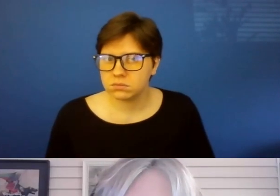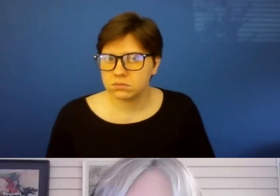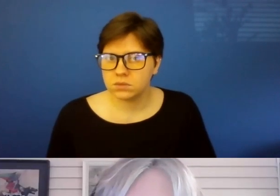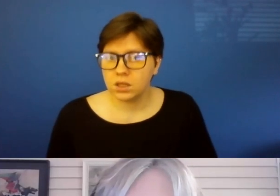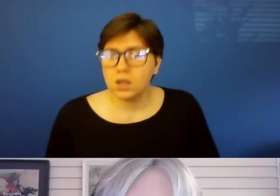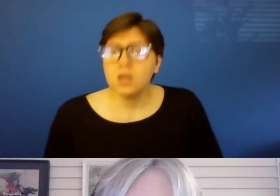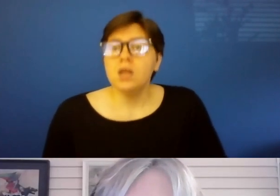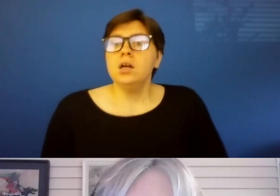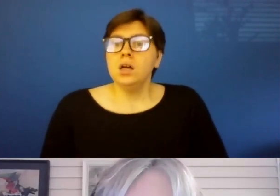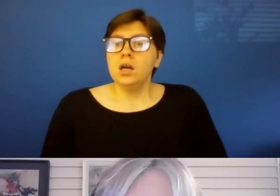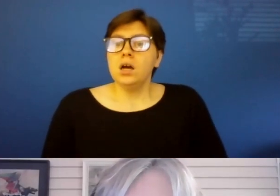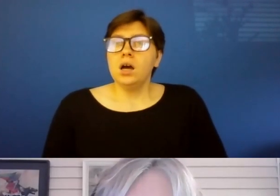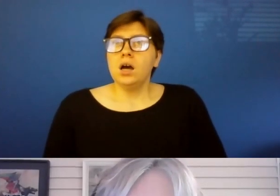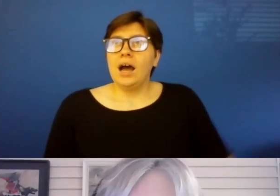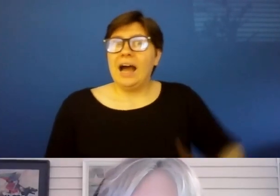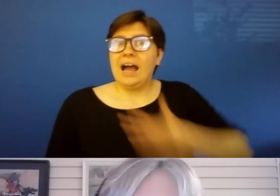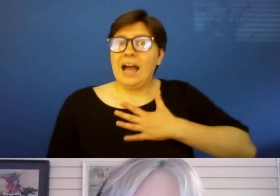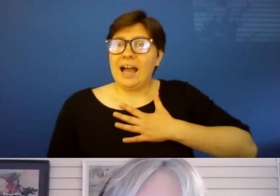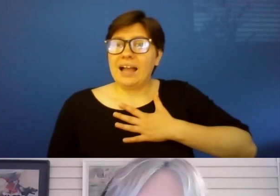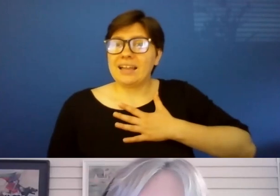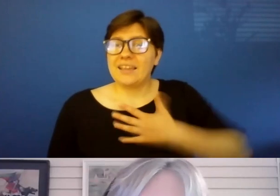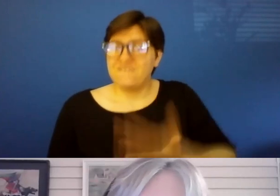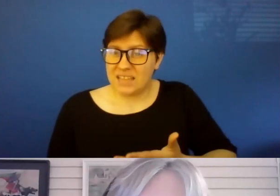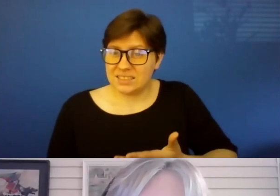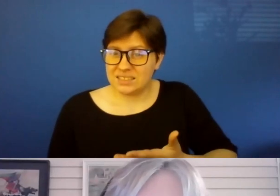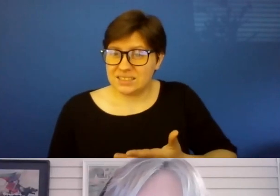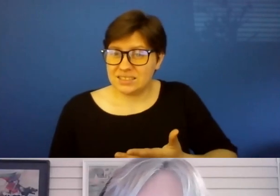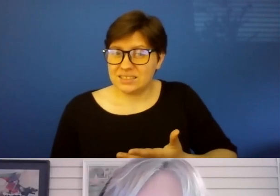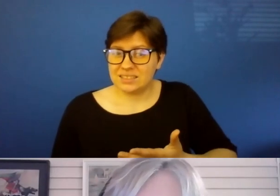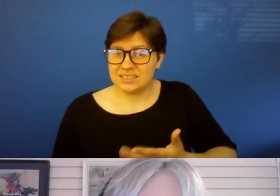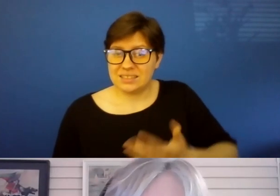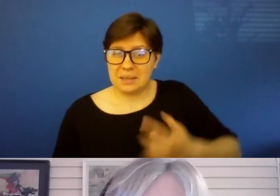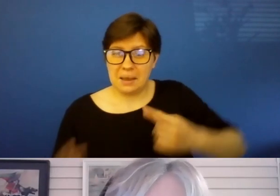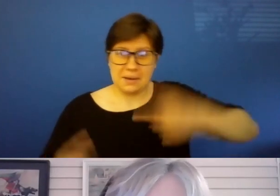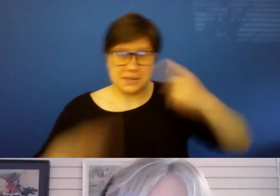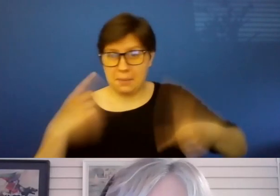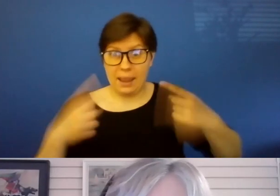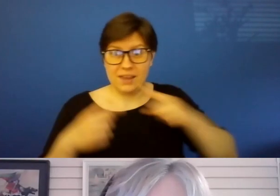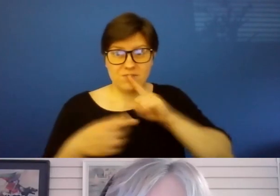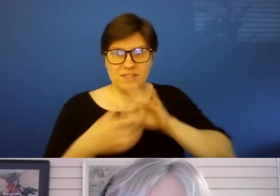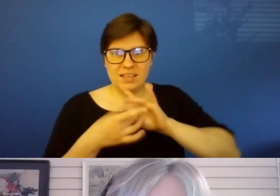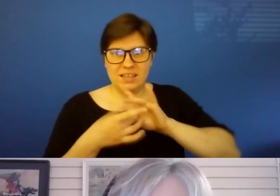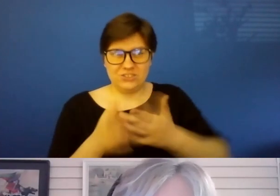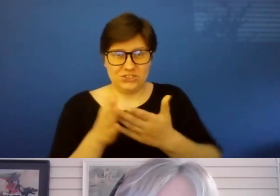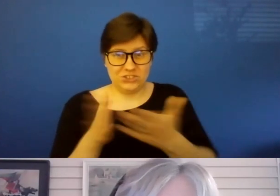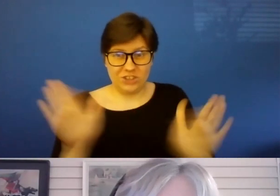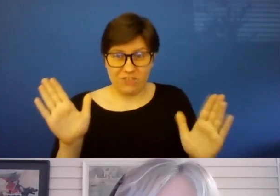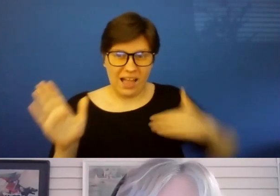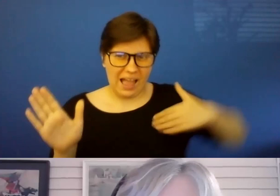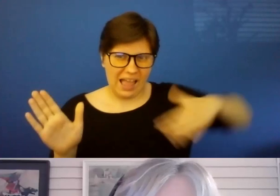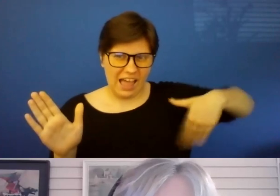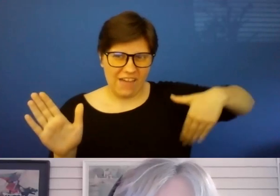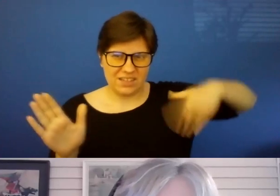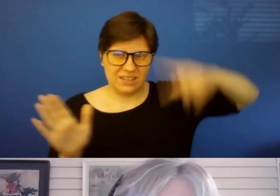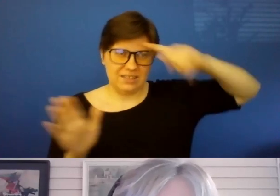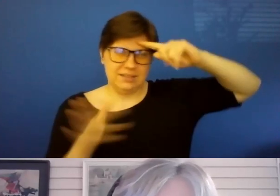So I'm going to confess, since the debate is really about, in general, I haven't anchored my thoughts into